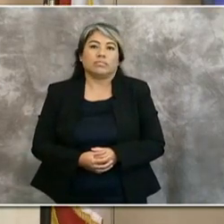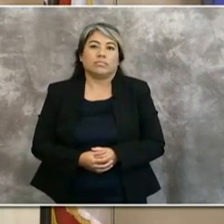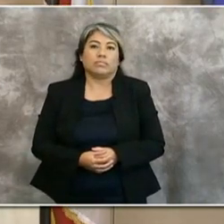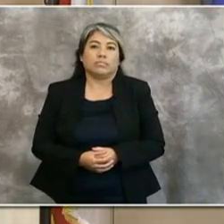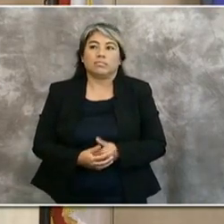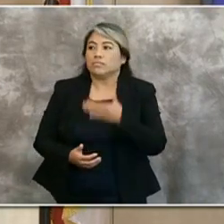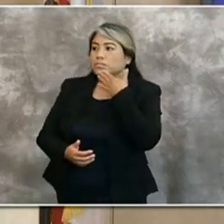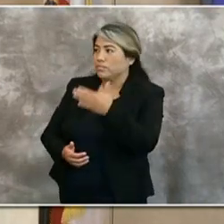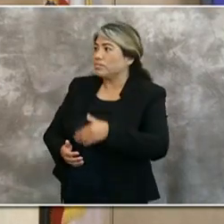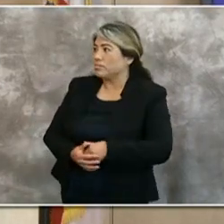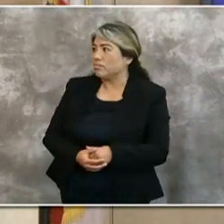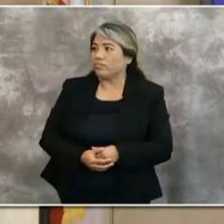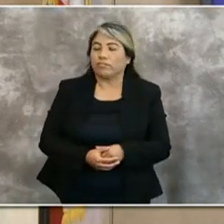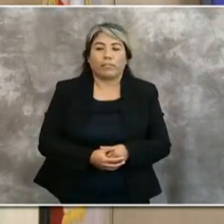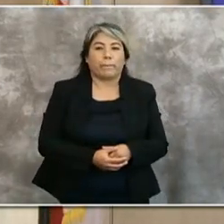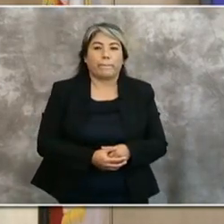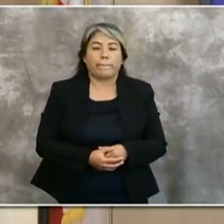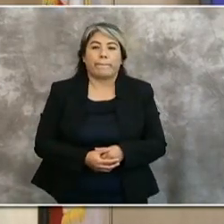Thank you.